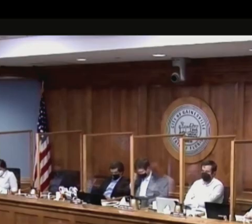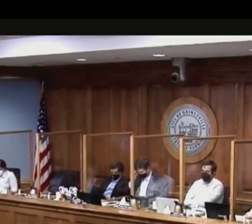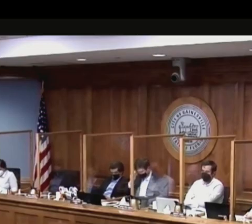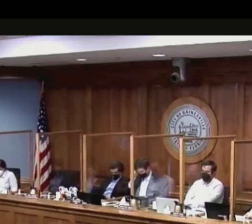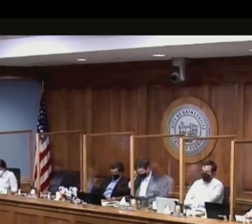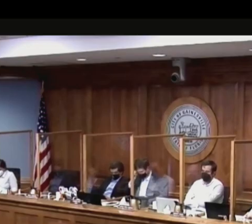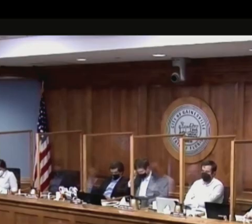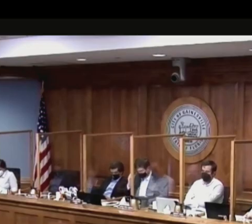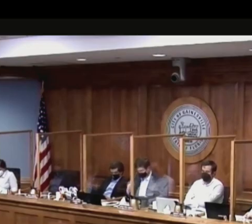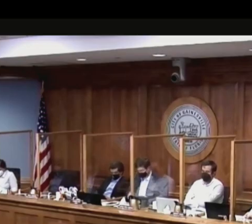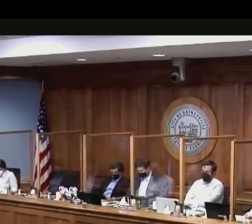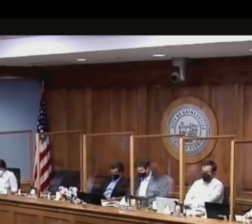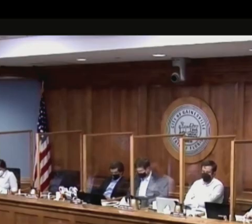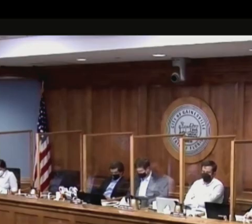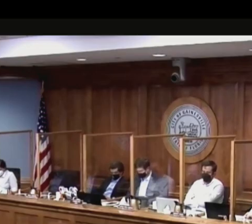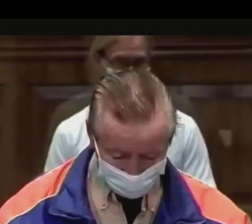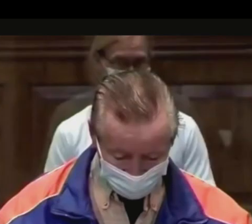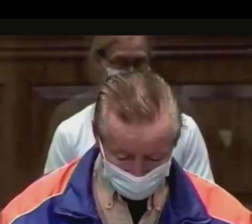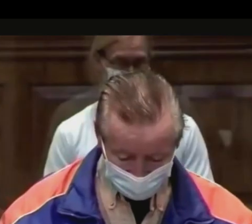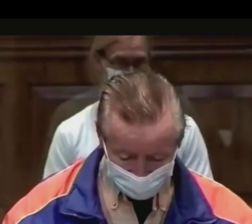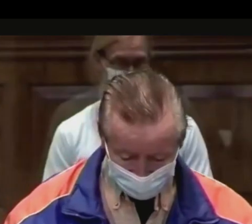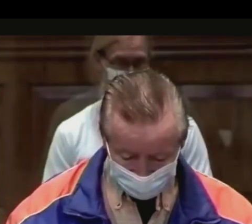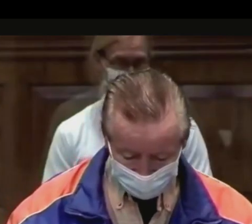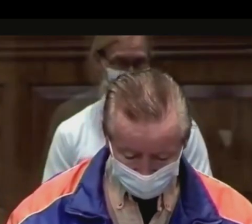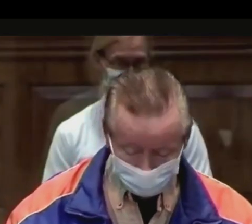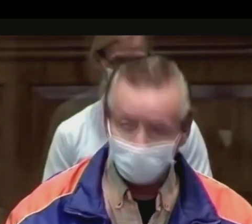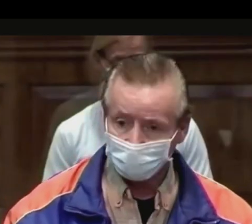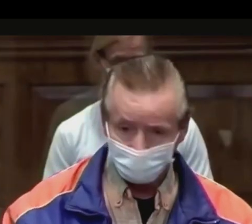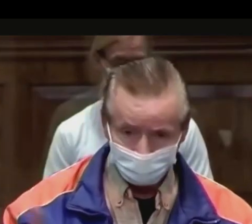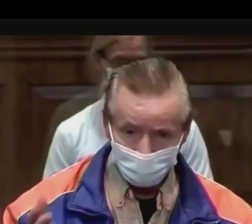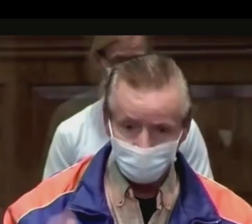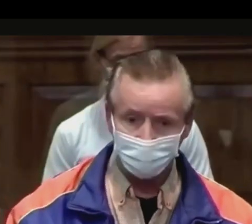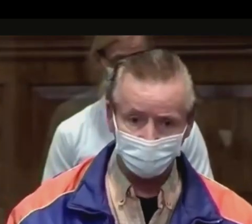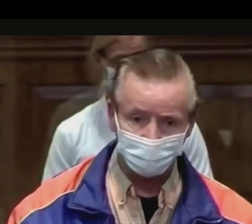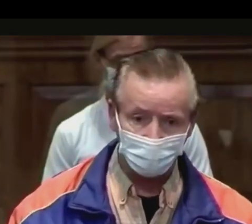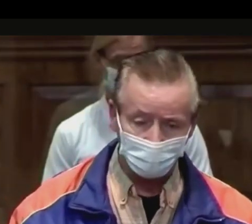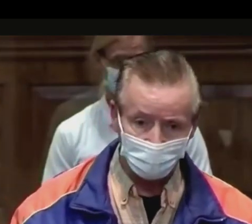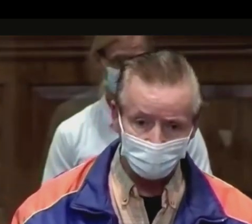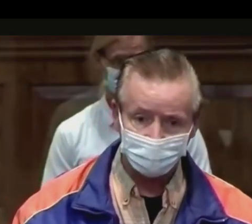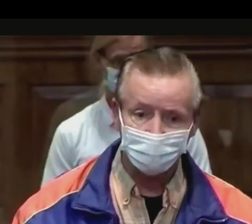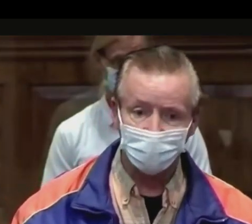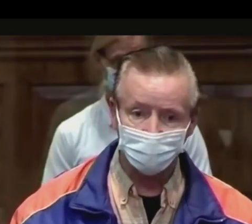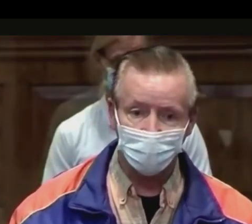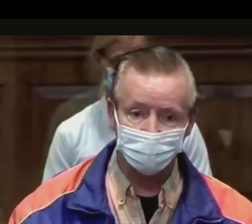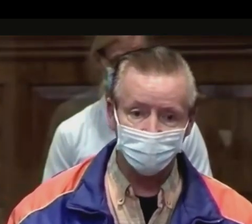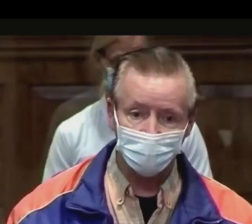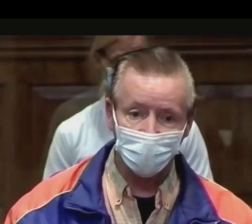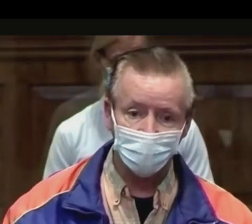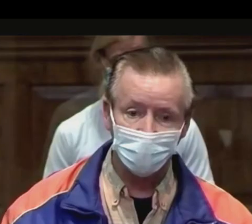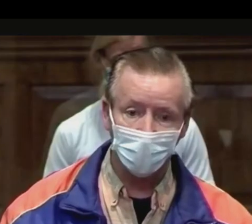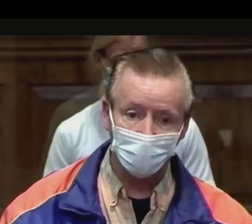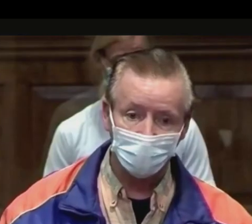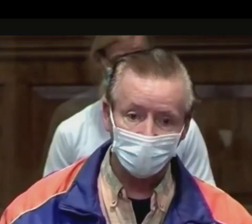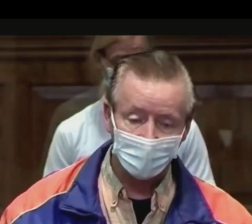I'm people's representative, and I remember, as Mr. Ward does, the tackle box being on that